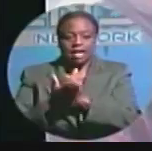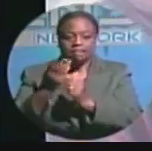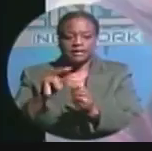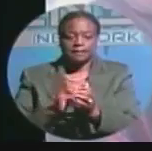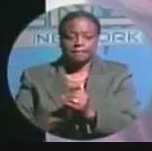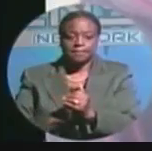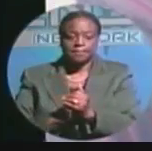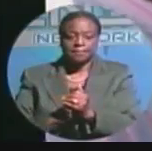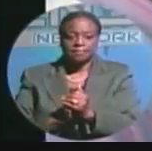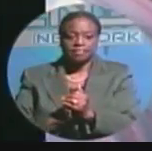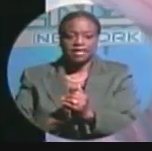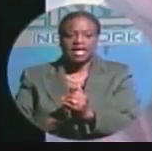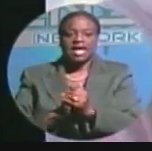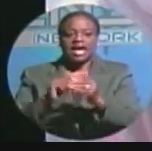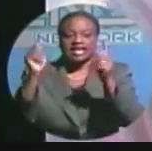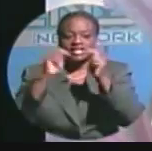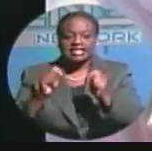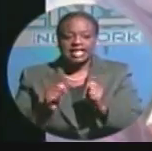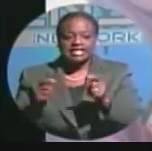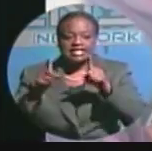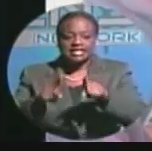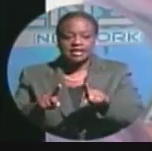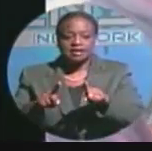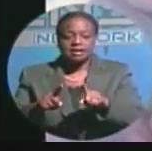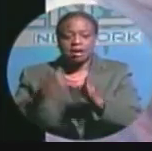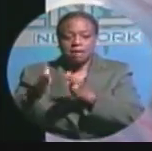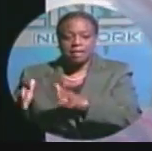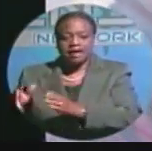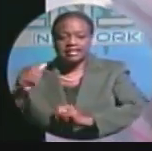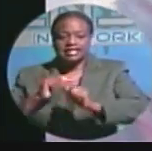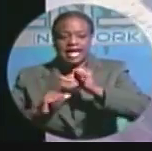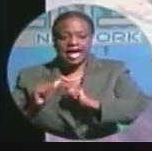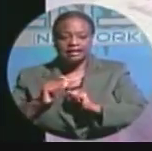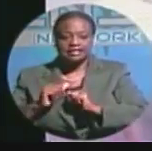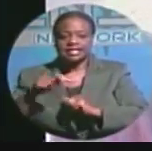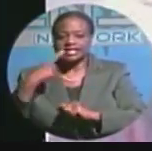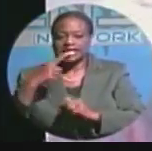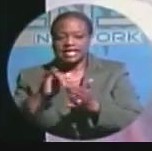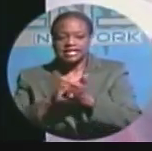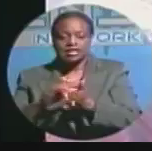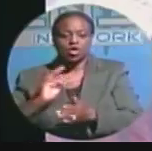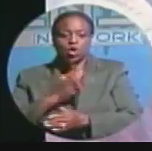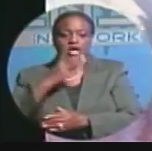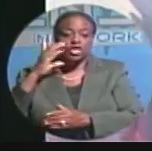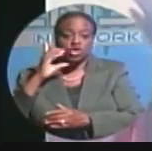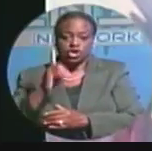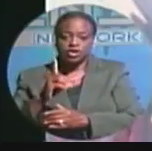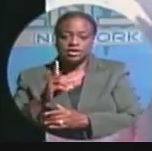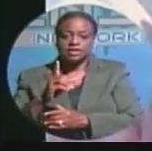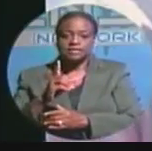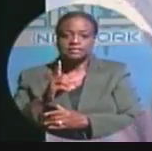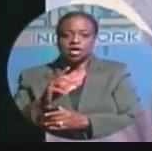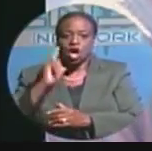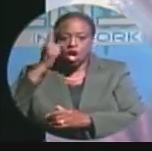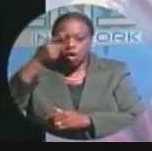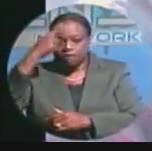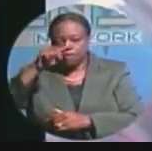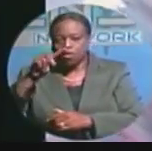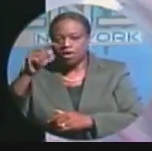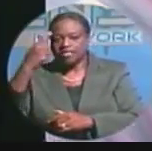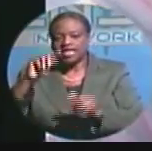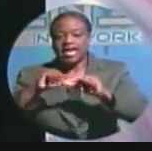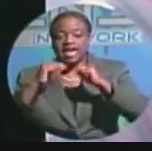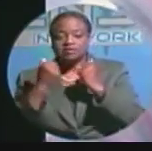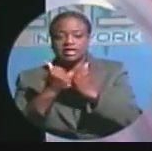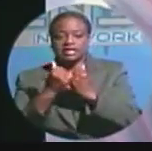The Disaster Preparedness Act actually stipulates that we should, in fact, look for these areas